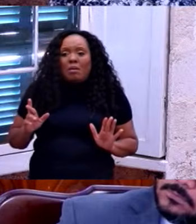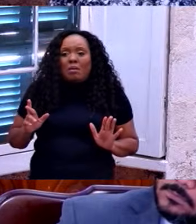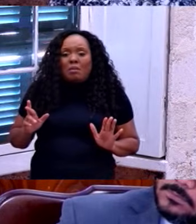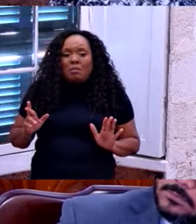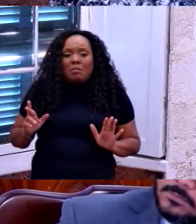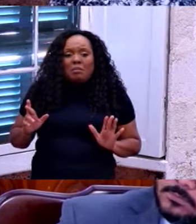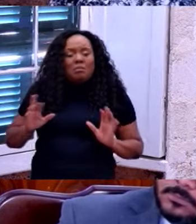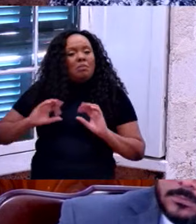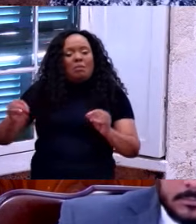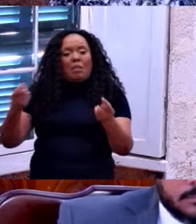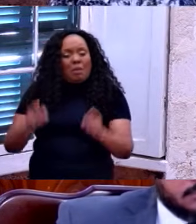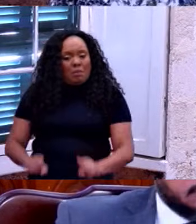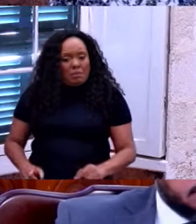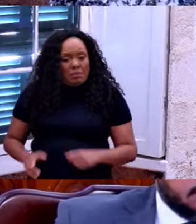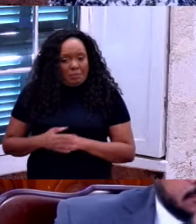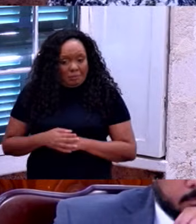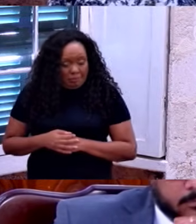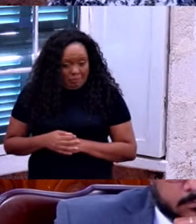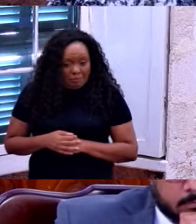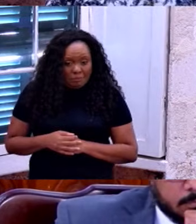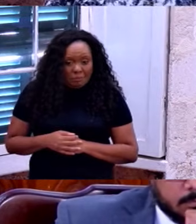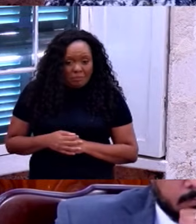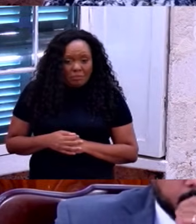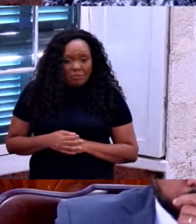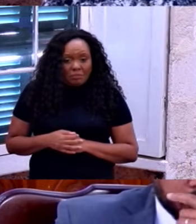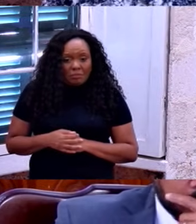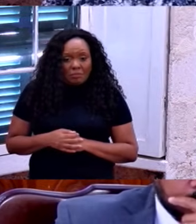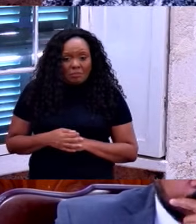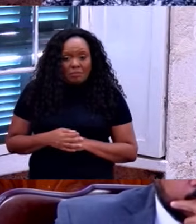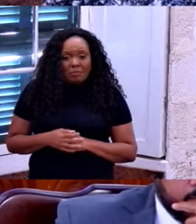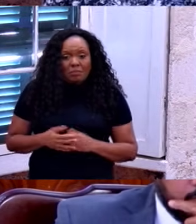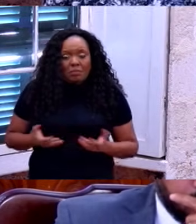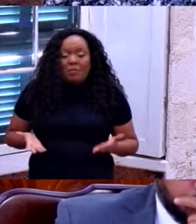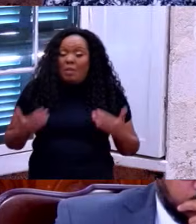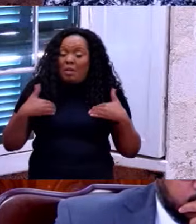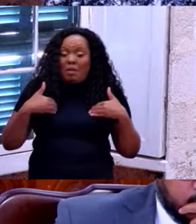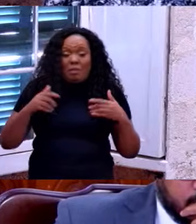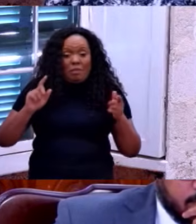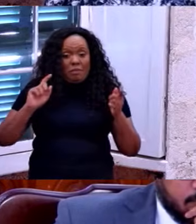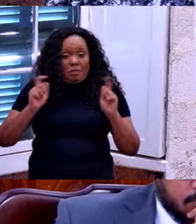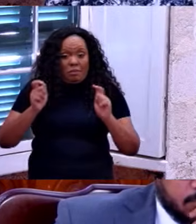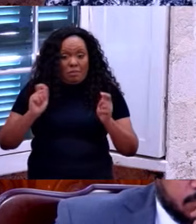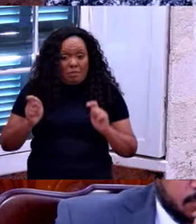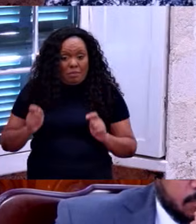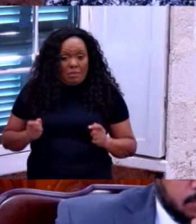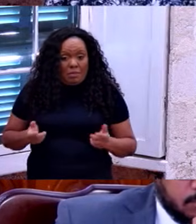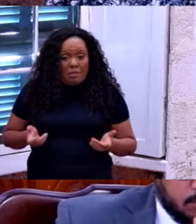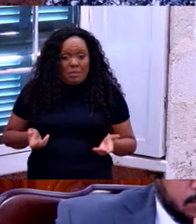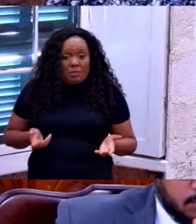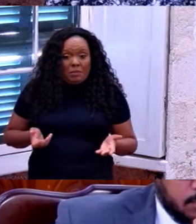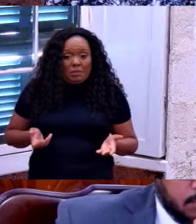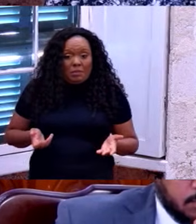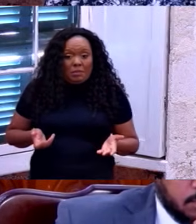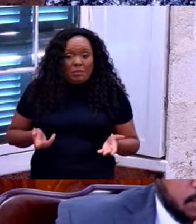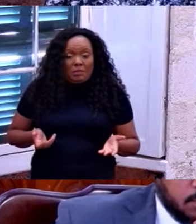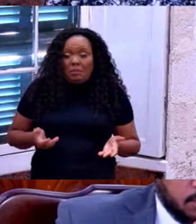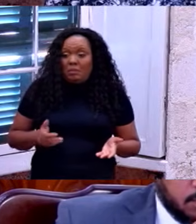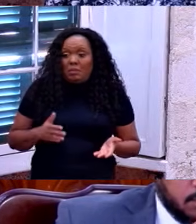Sir, so we have amendments. I'm not terribly sure